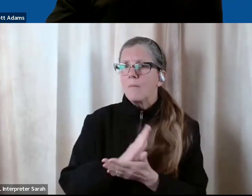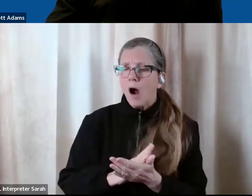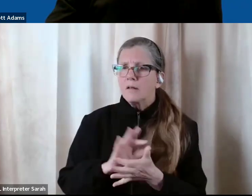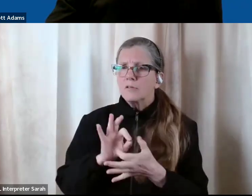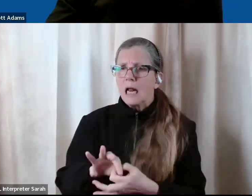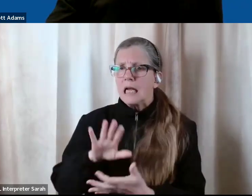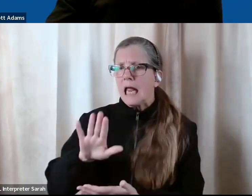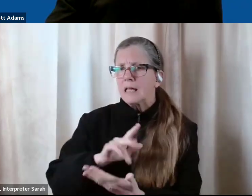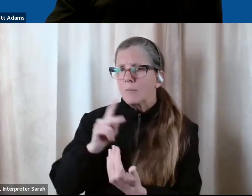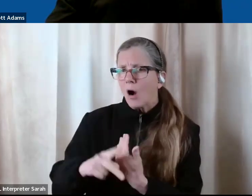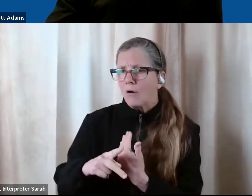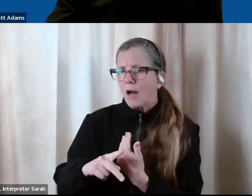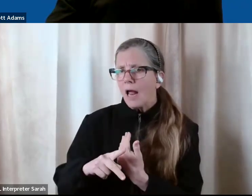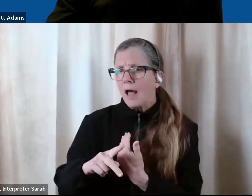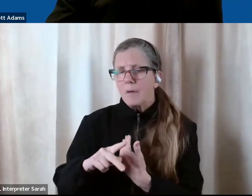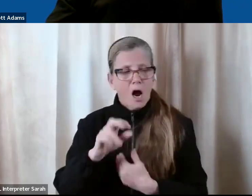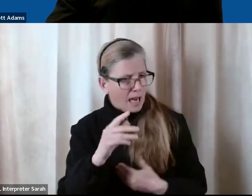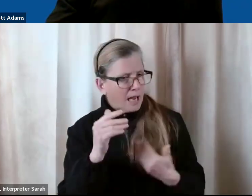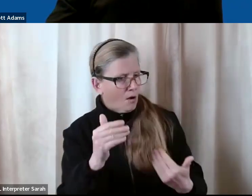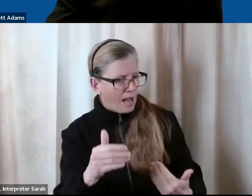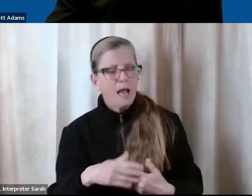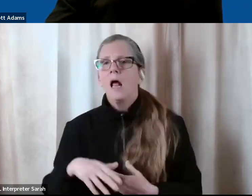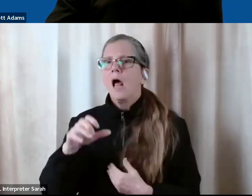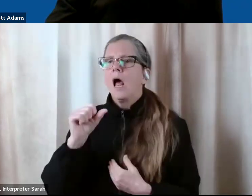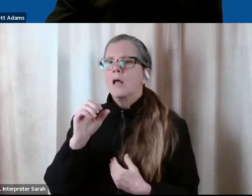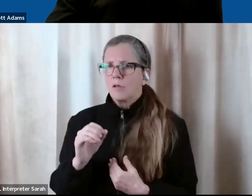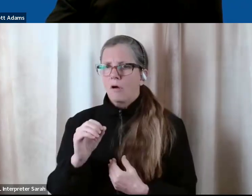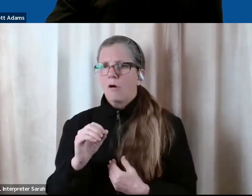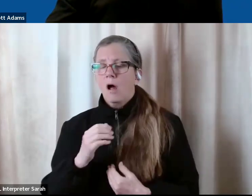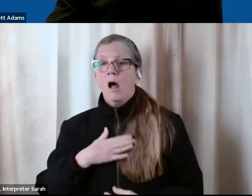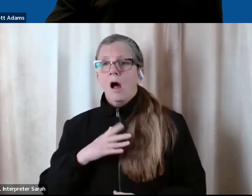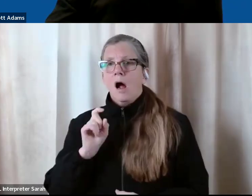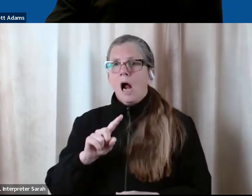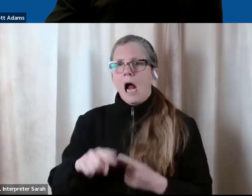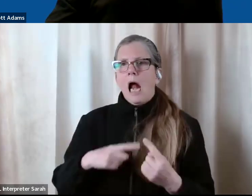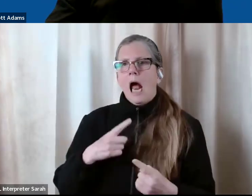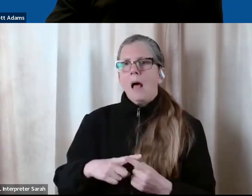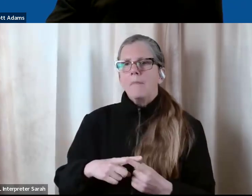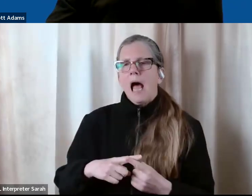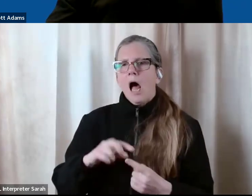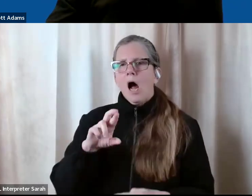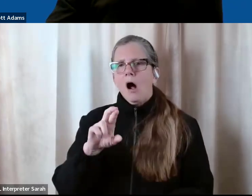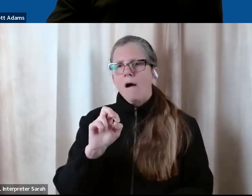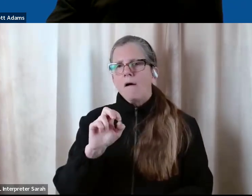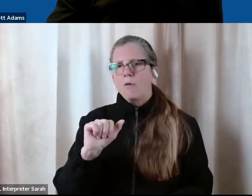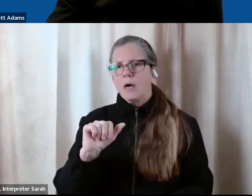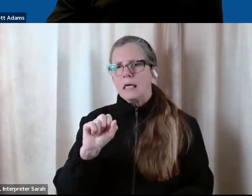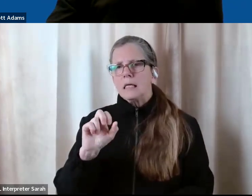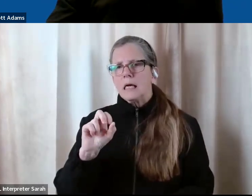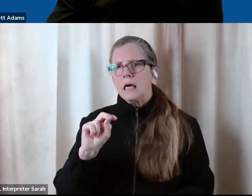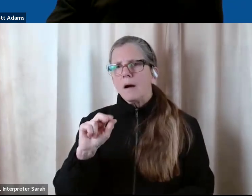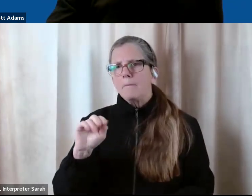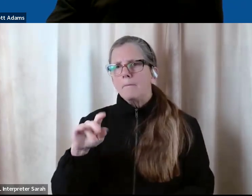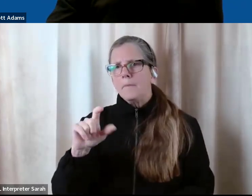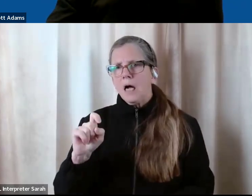great. Cool. So it has to do with reasonable accommodation to